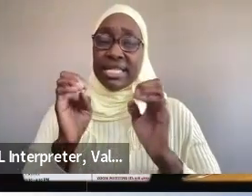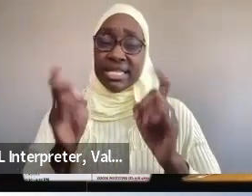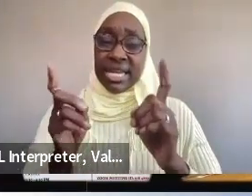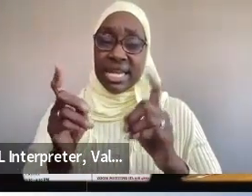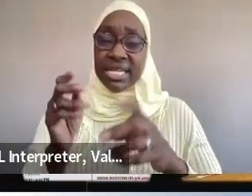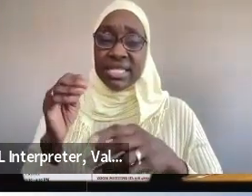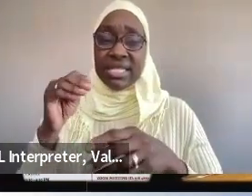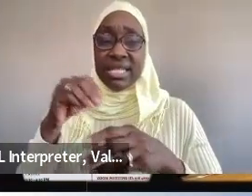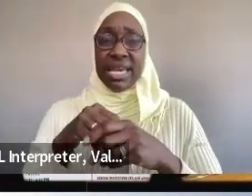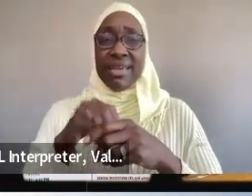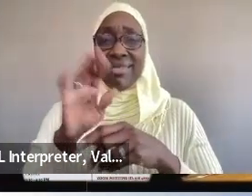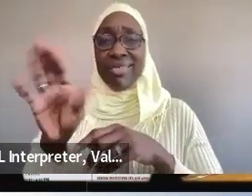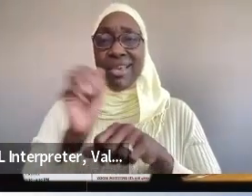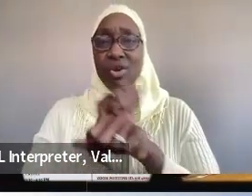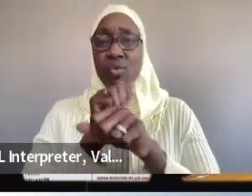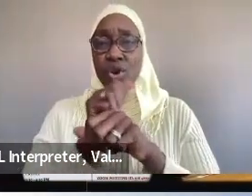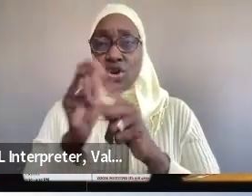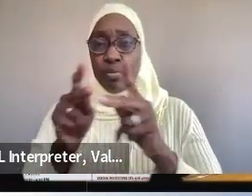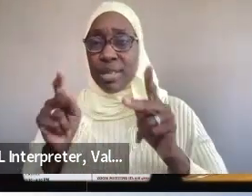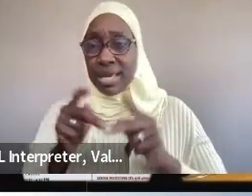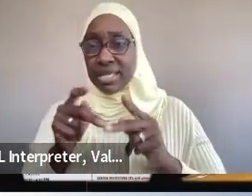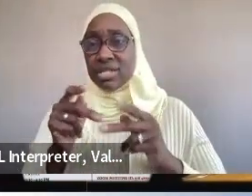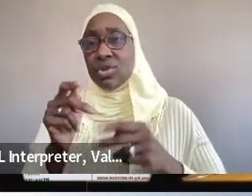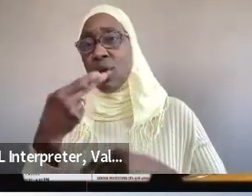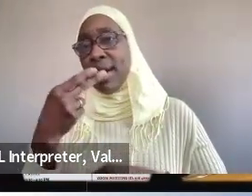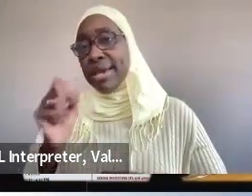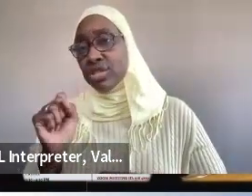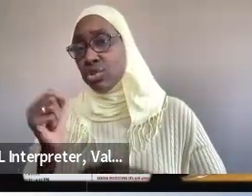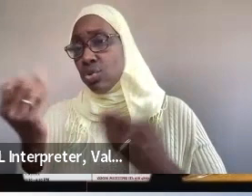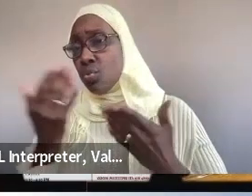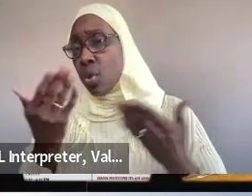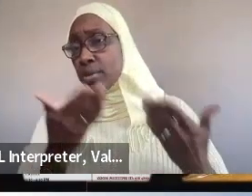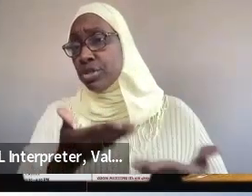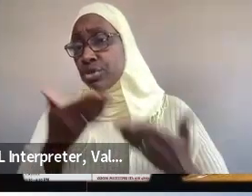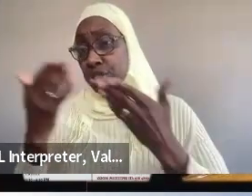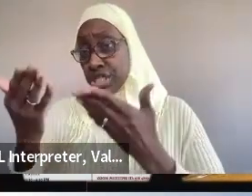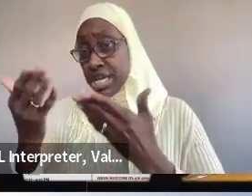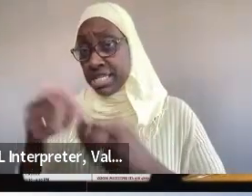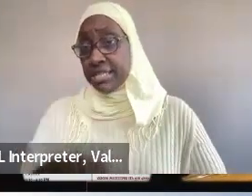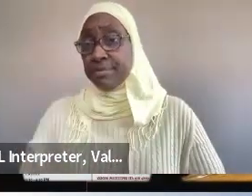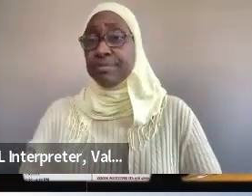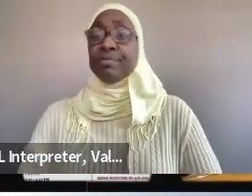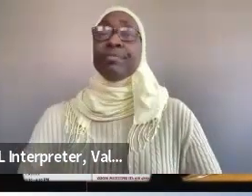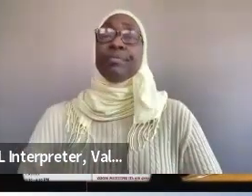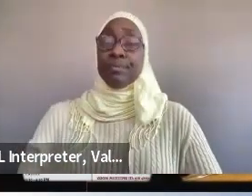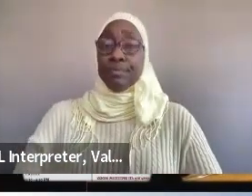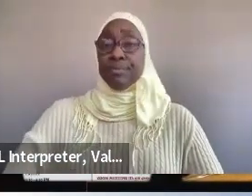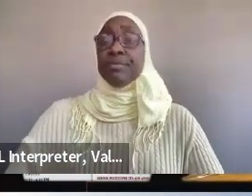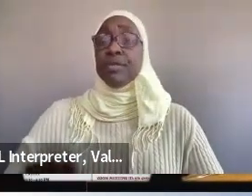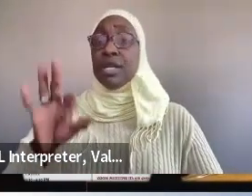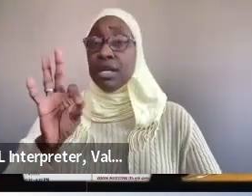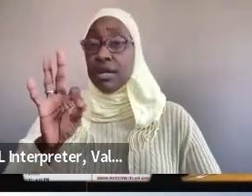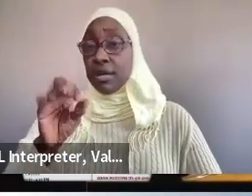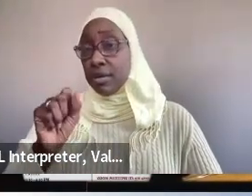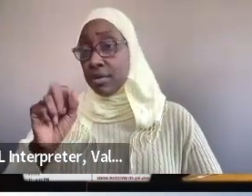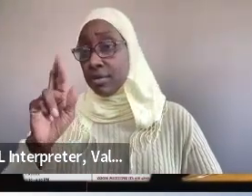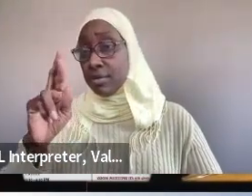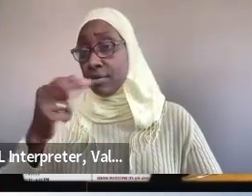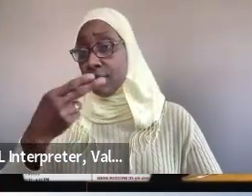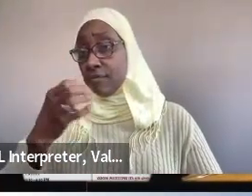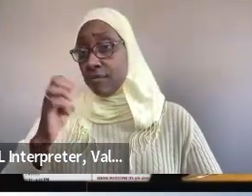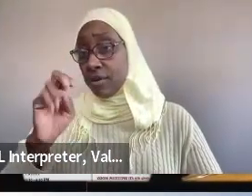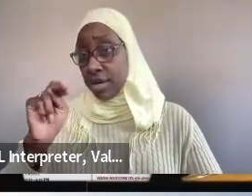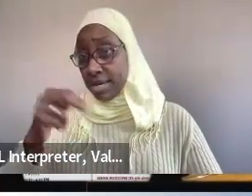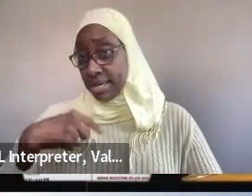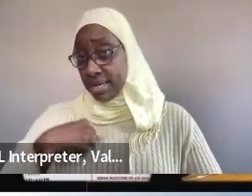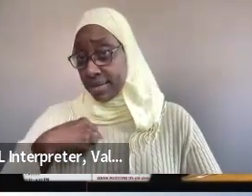what would you suggest to them? So I'm Farheen, and I would say it always takes small